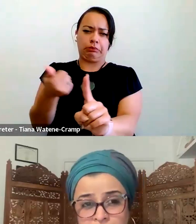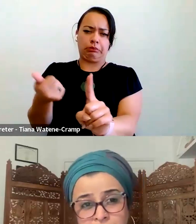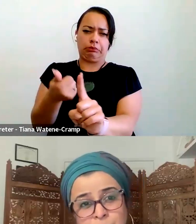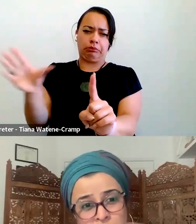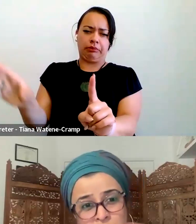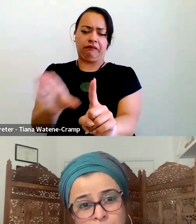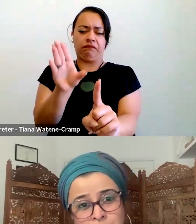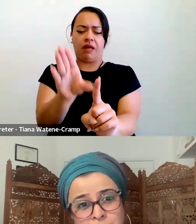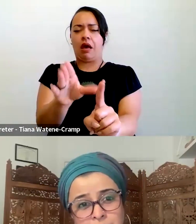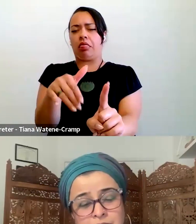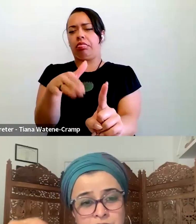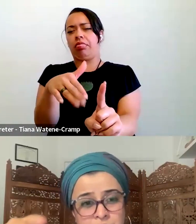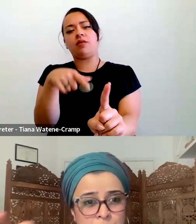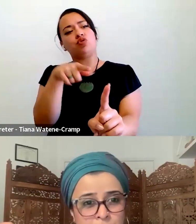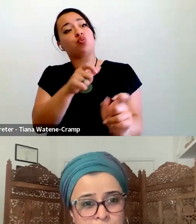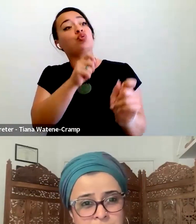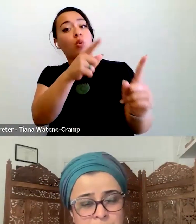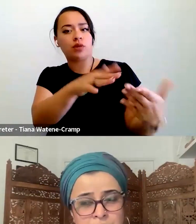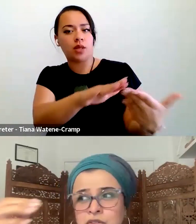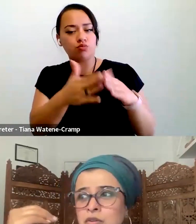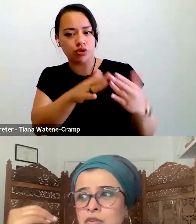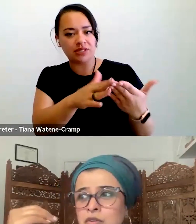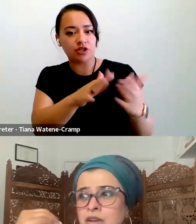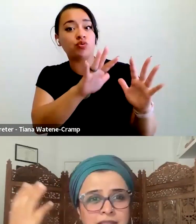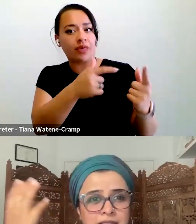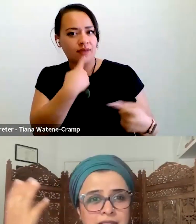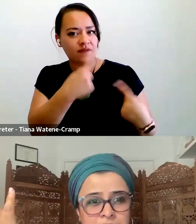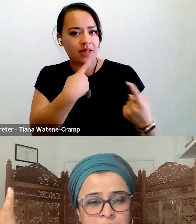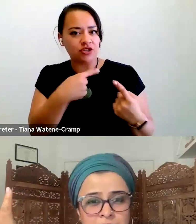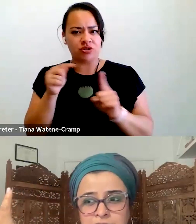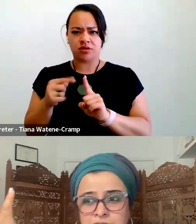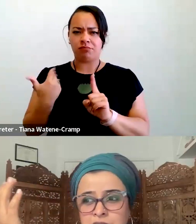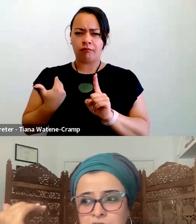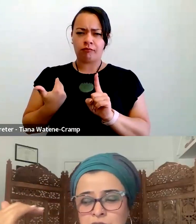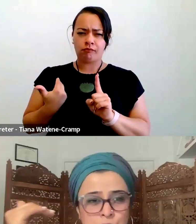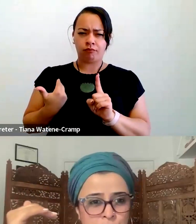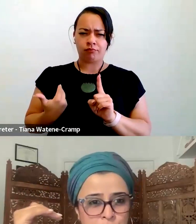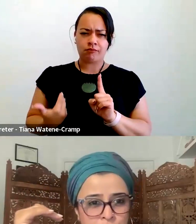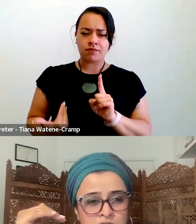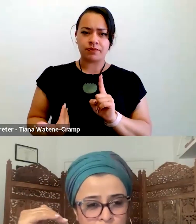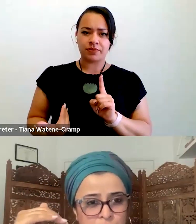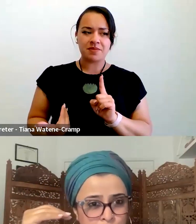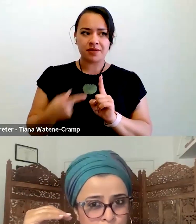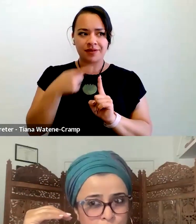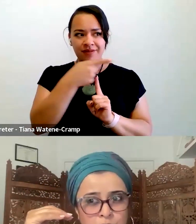community to get that information anyway, to be able to deliver it. So like the system, again, it's skewed towards privileging those who have a